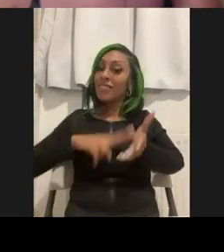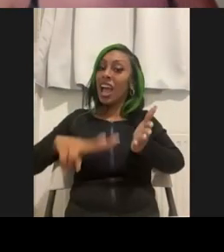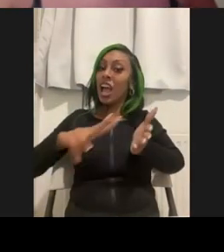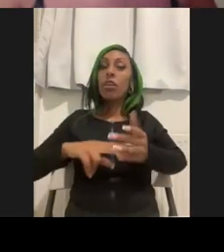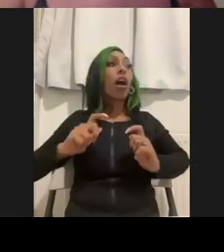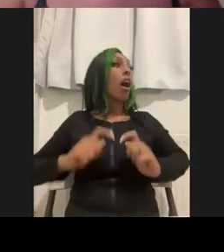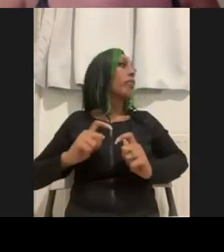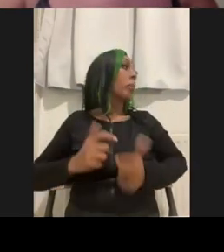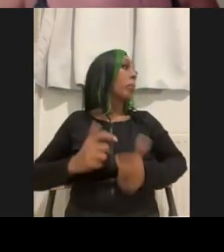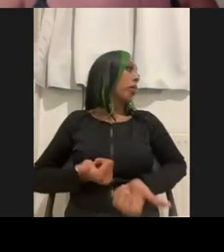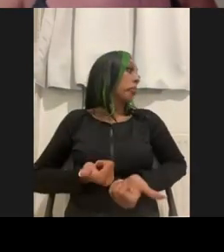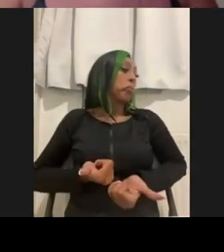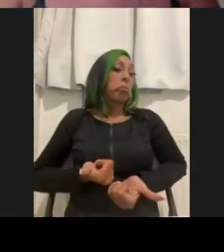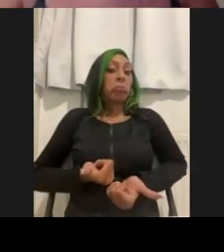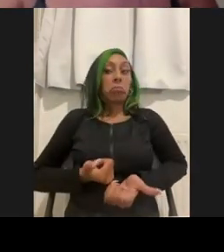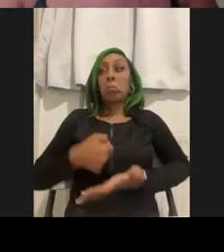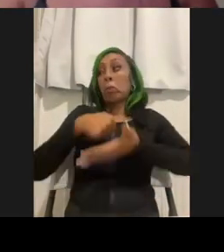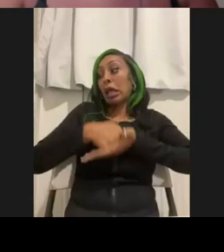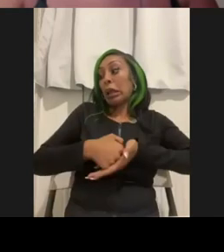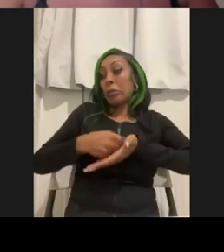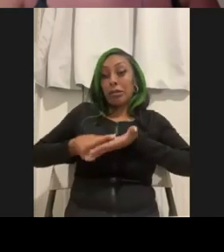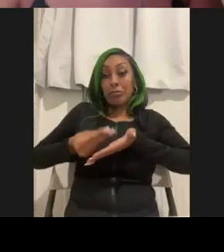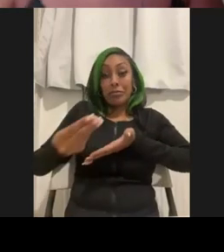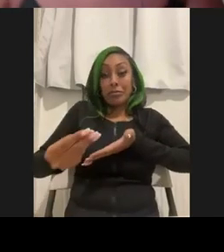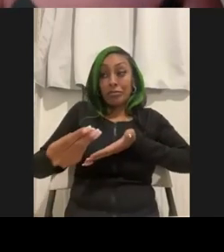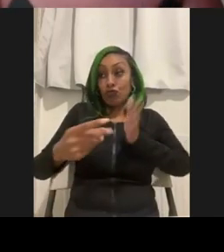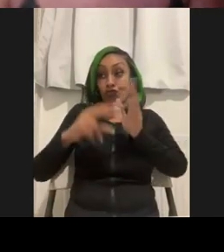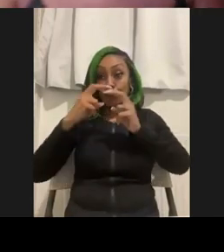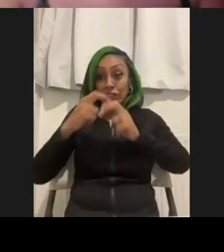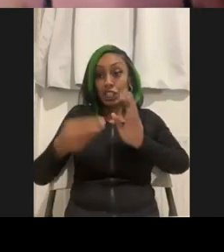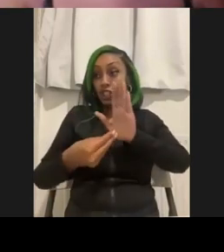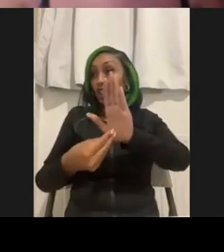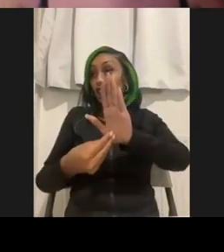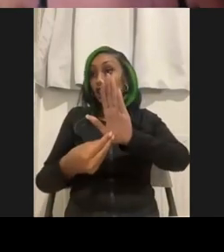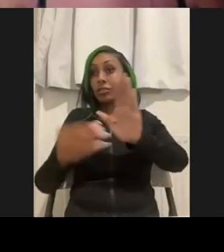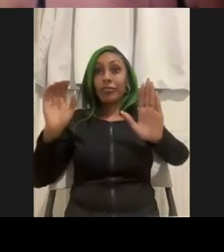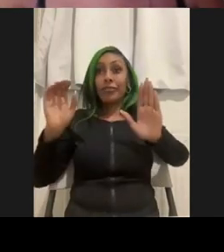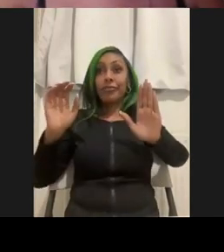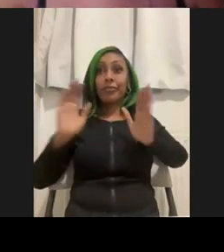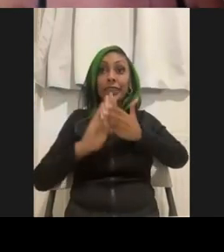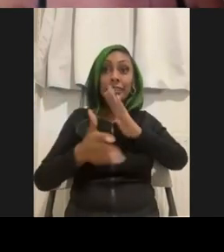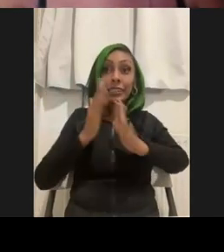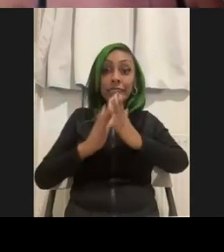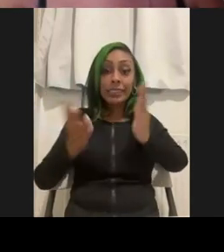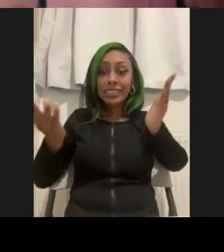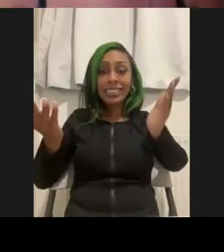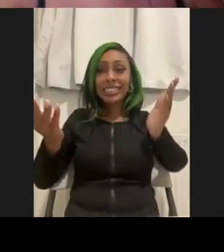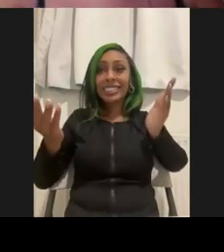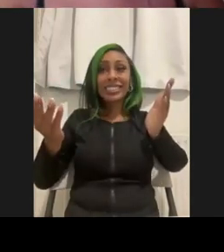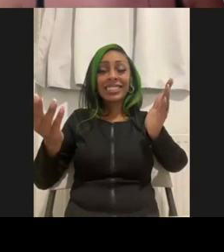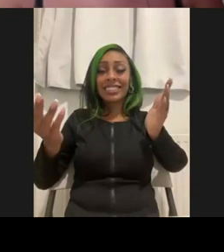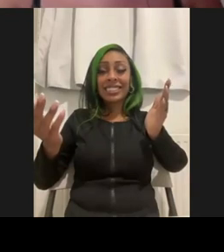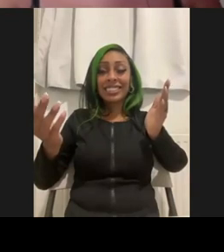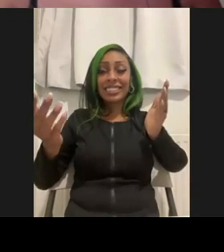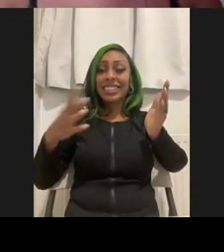comfortable with the idea of, we've done this research, we've shown there's a problem. What more do you want from us? You know, we've shown you that there's a